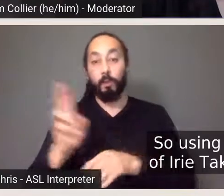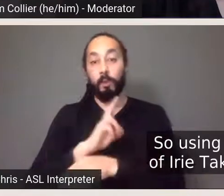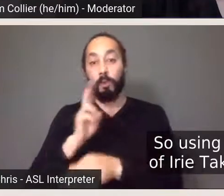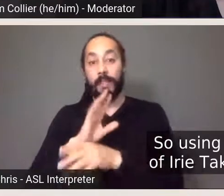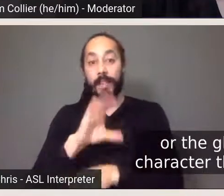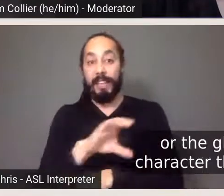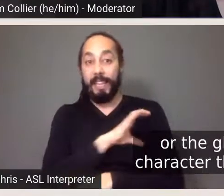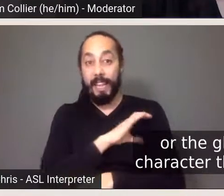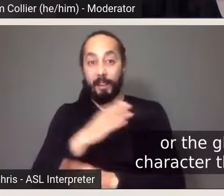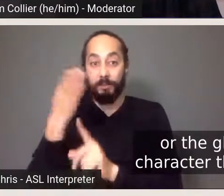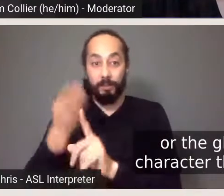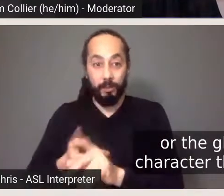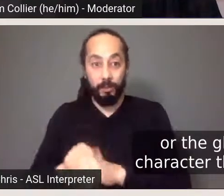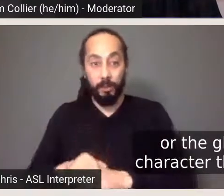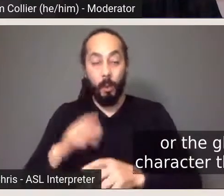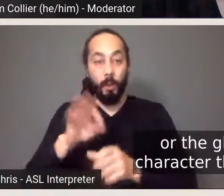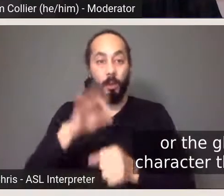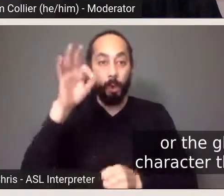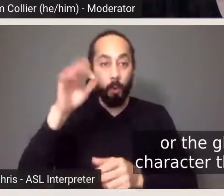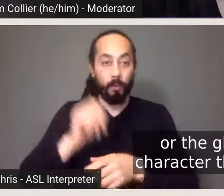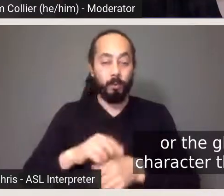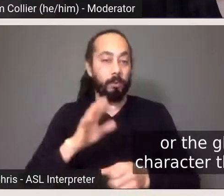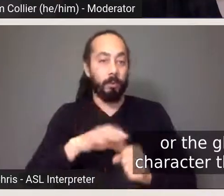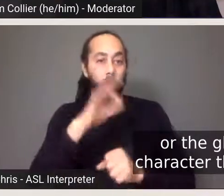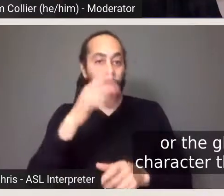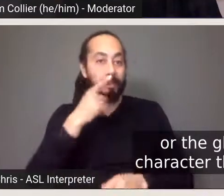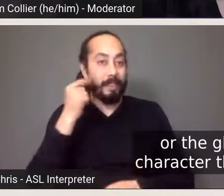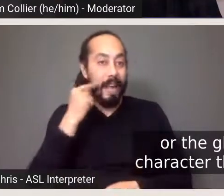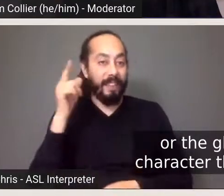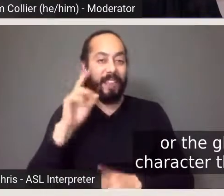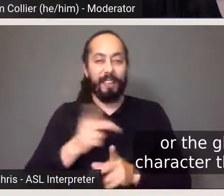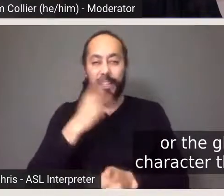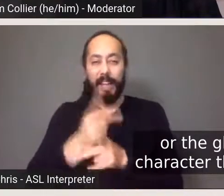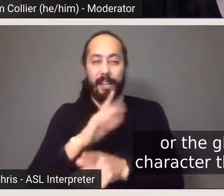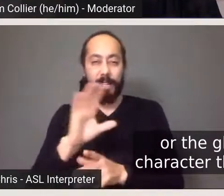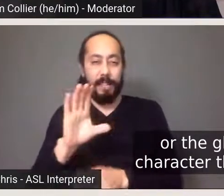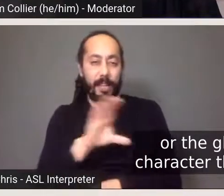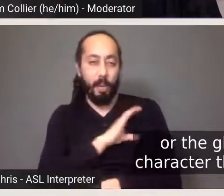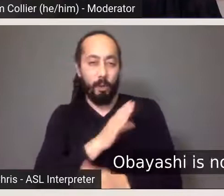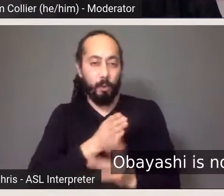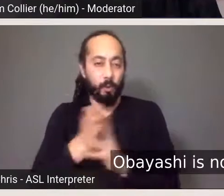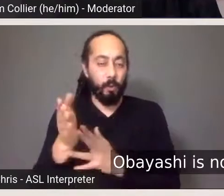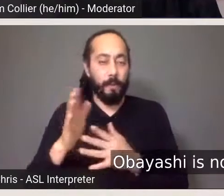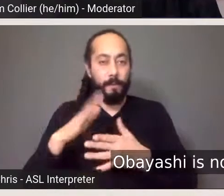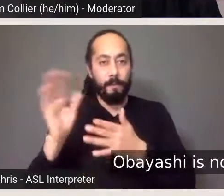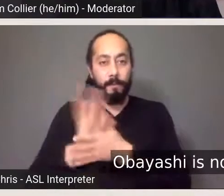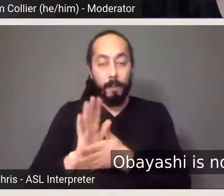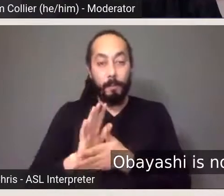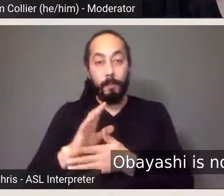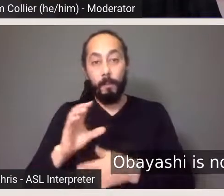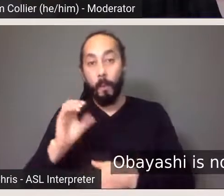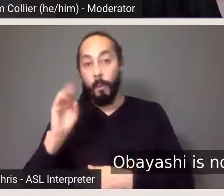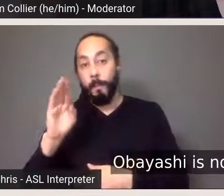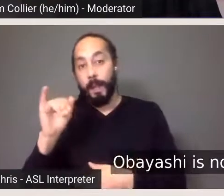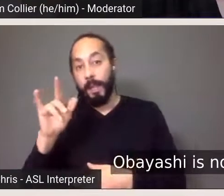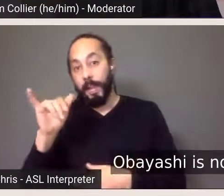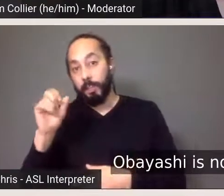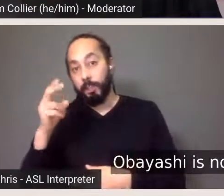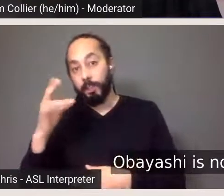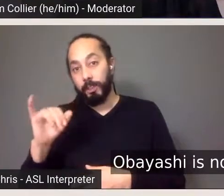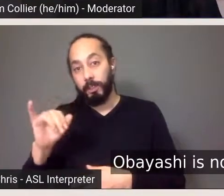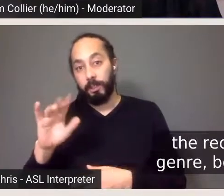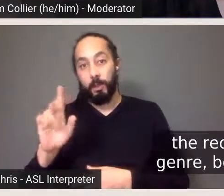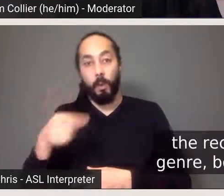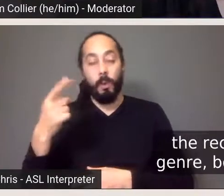the ghost cat type of character throughout his film, Obayashi is not only thinking